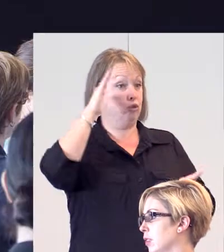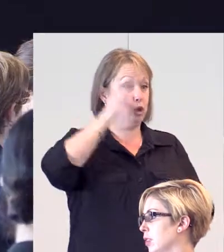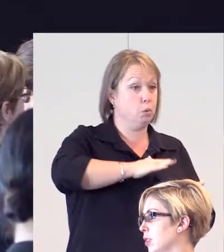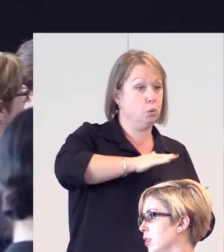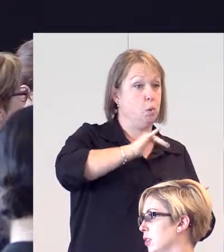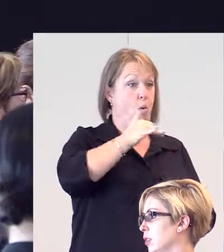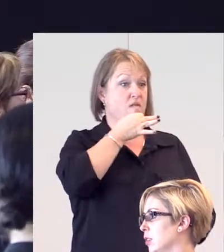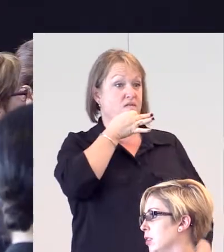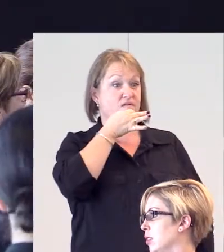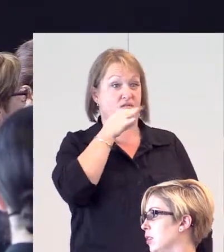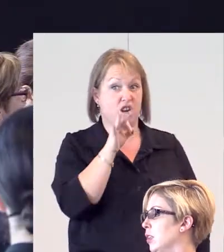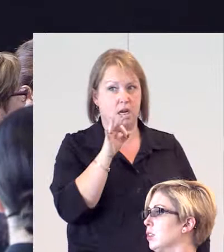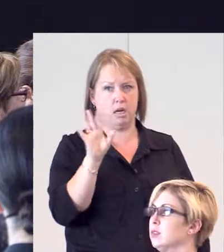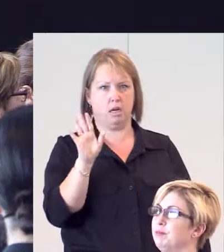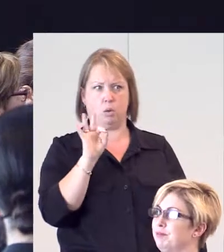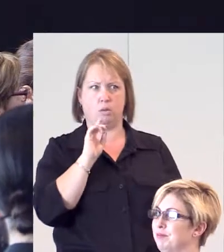or don't tell Laura I said that.